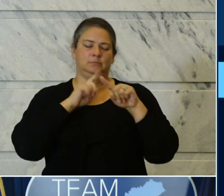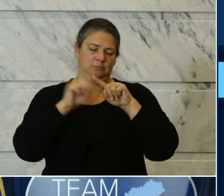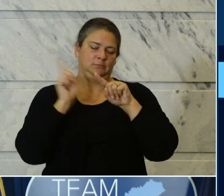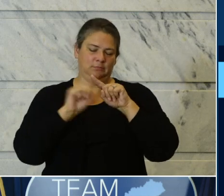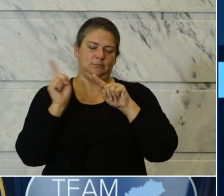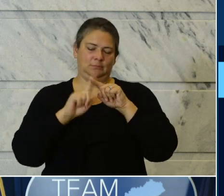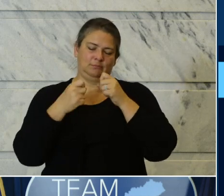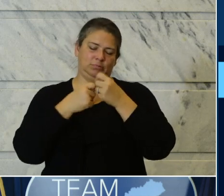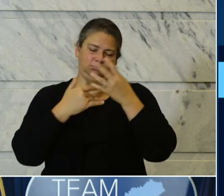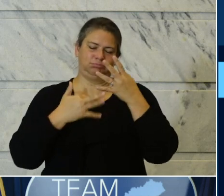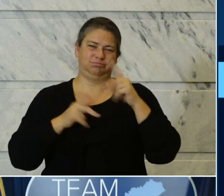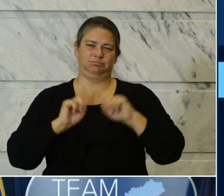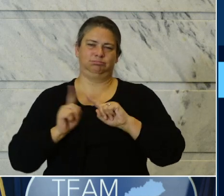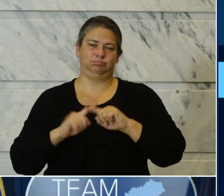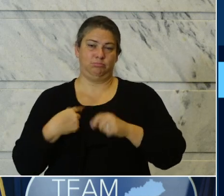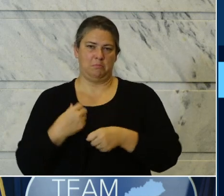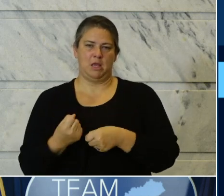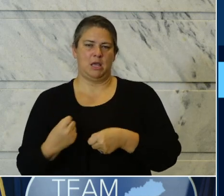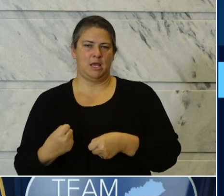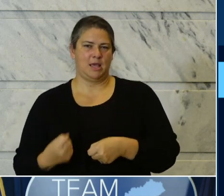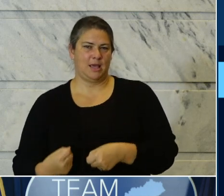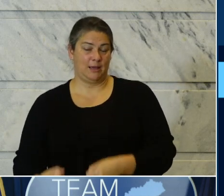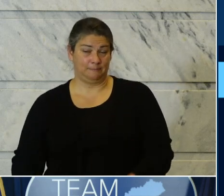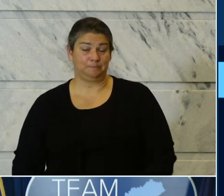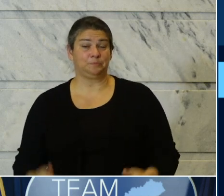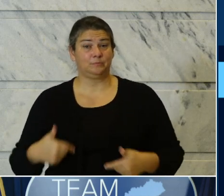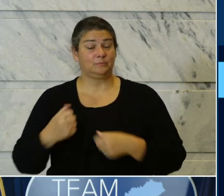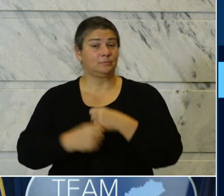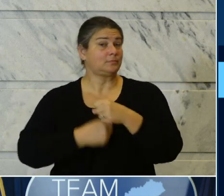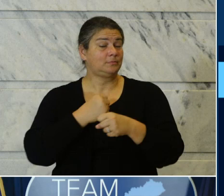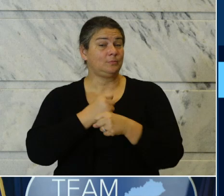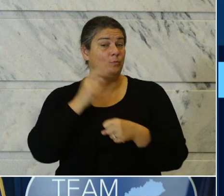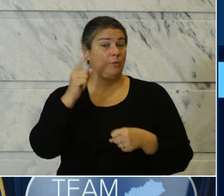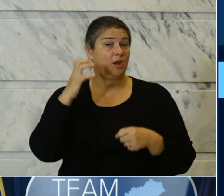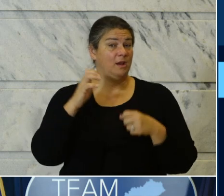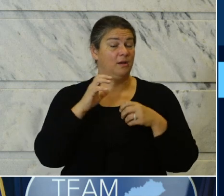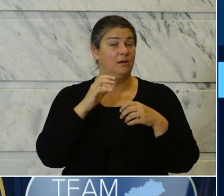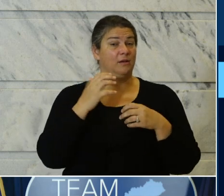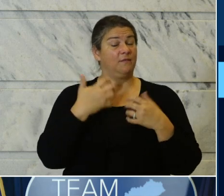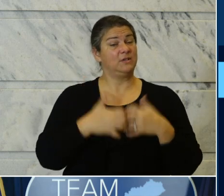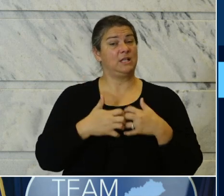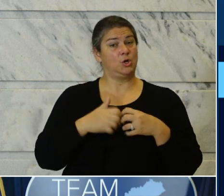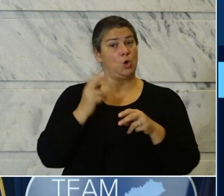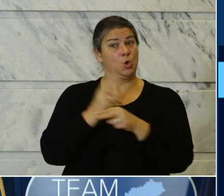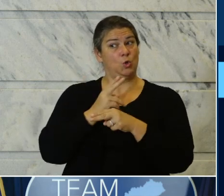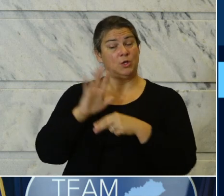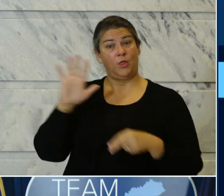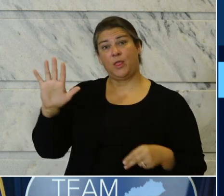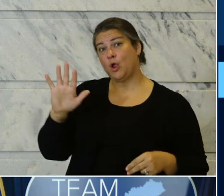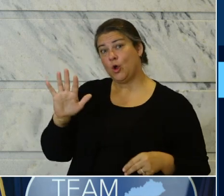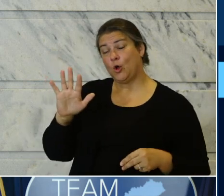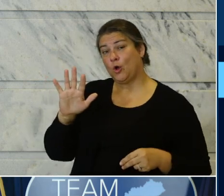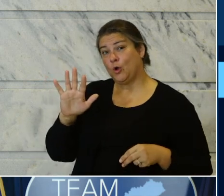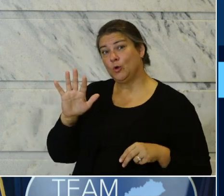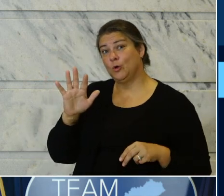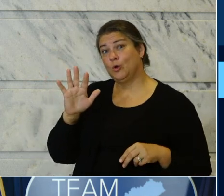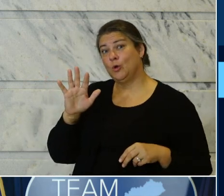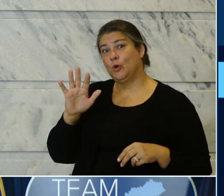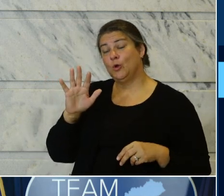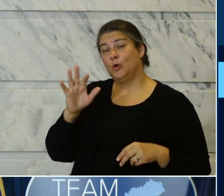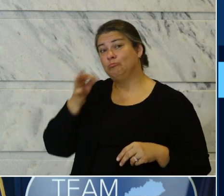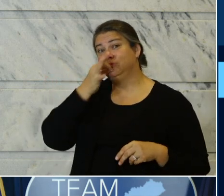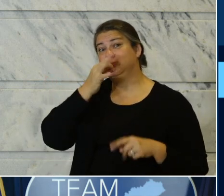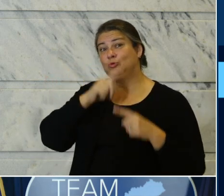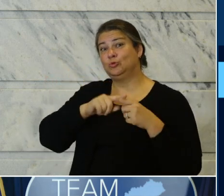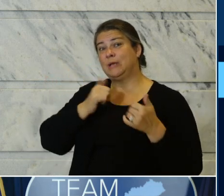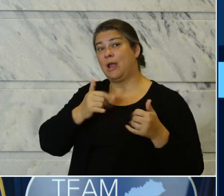this year, approximately 100 facilities use their manufacturing expertise to make PPE. Our